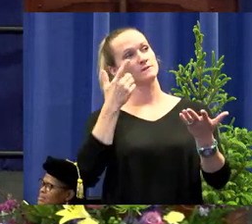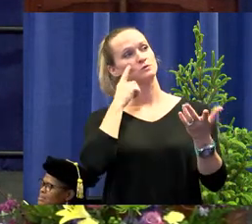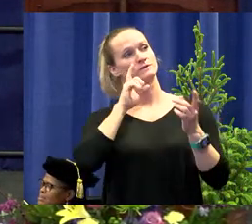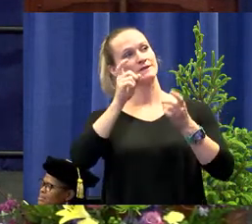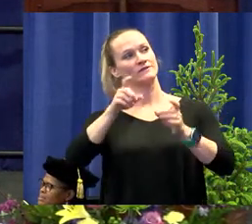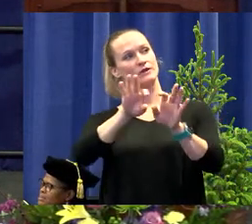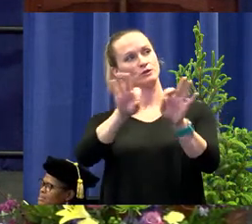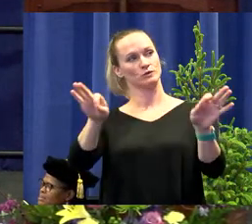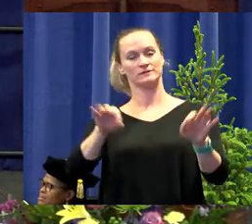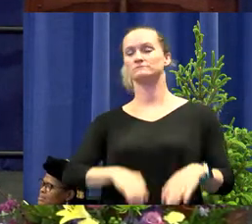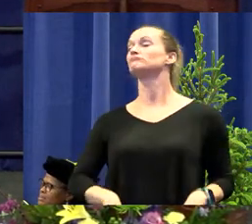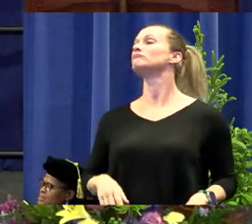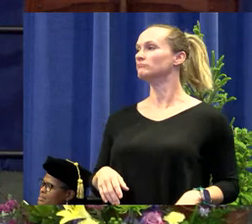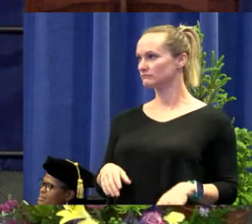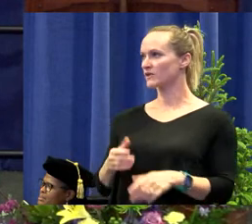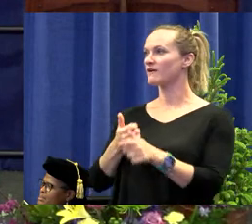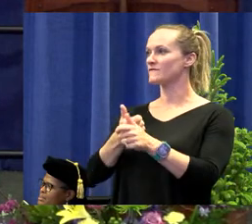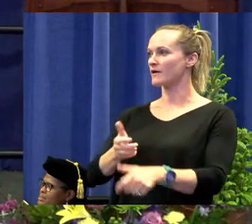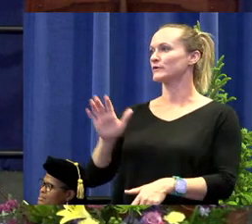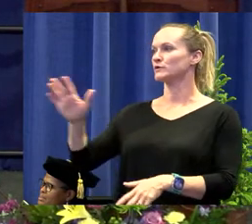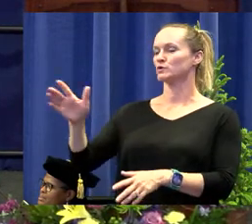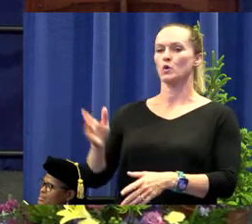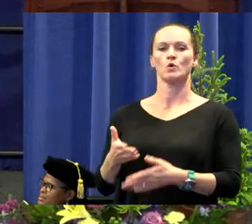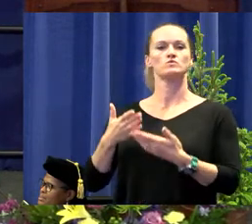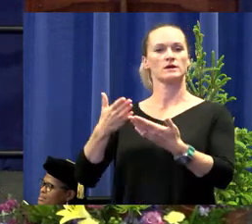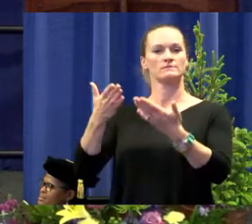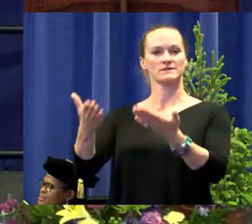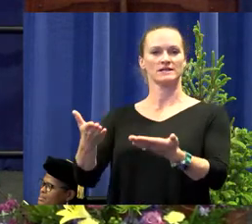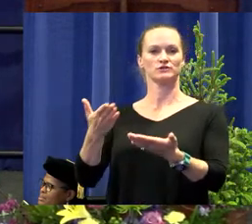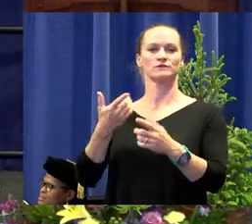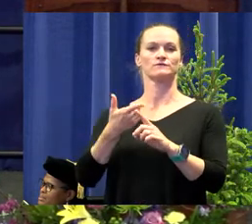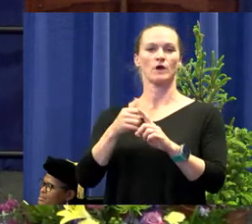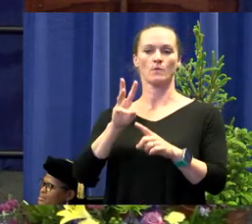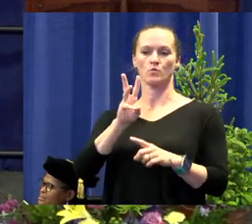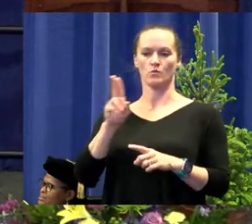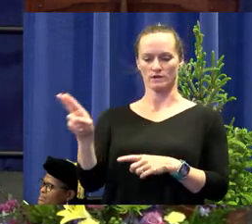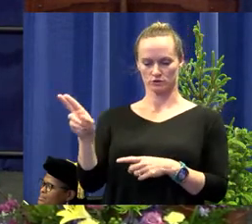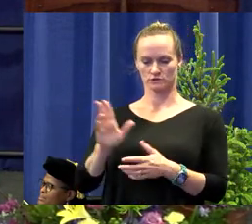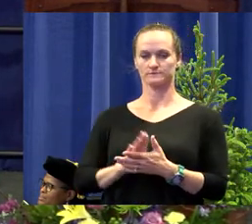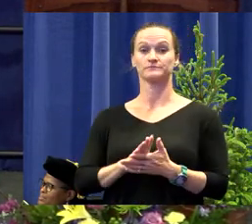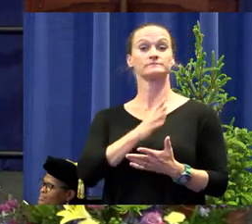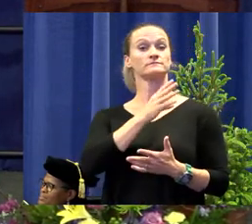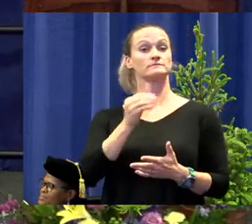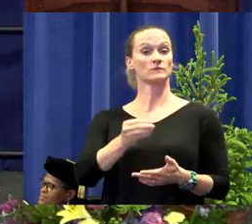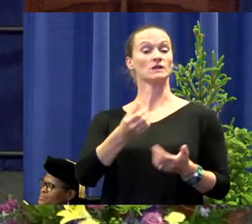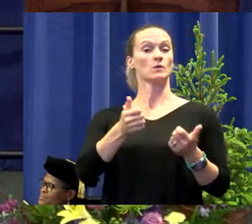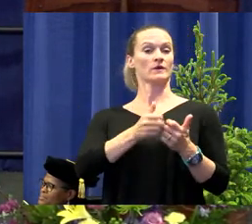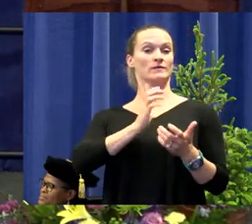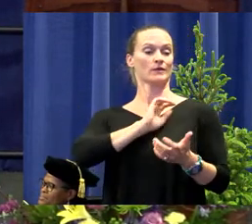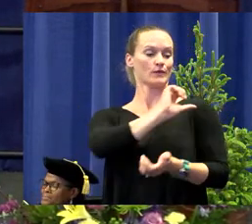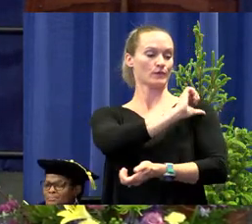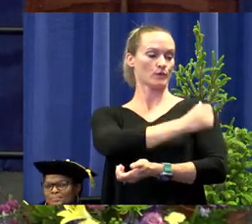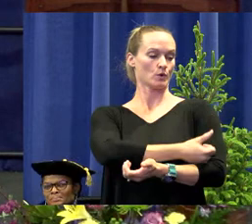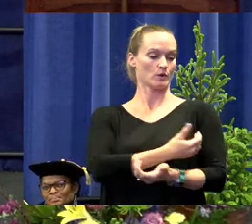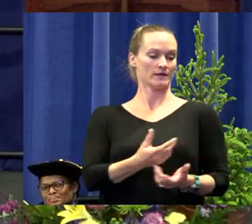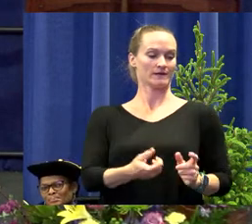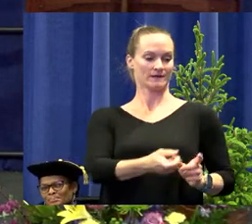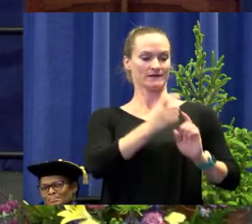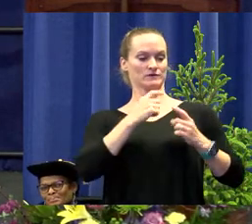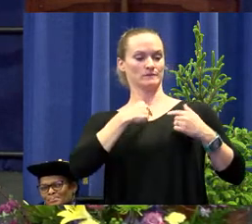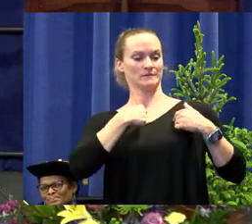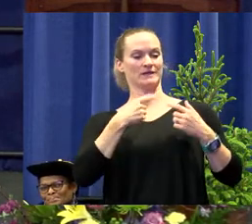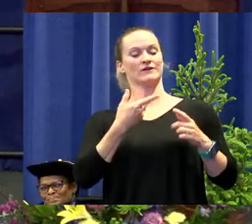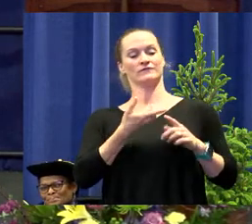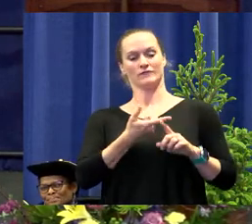degrees. On the recommendation of the faculty of Western Washington University, and by the authority vested in me by our Board